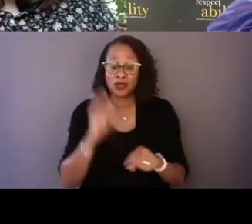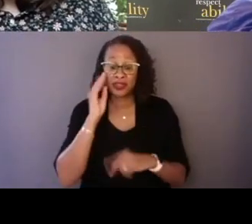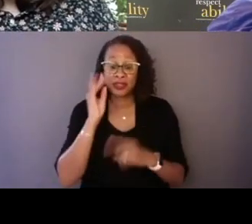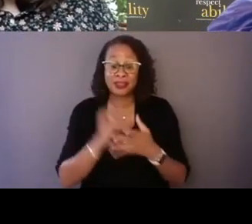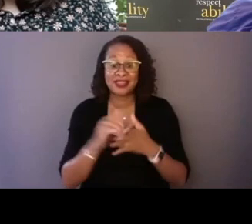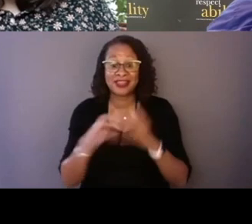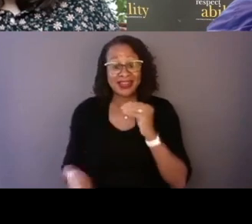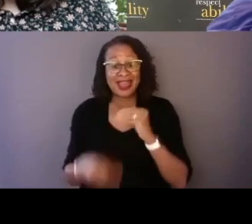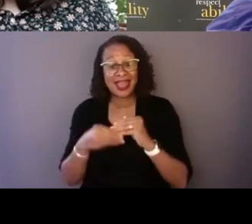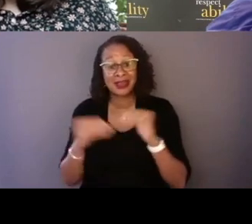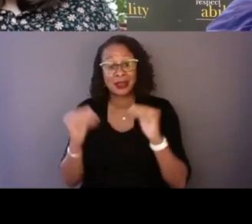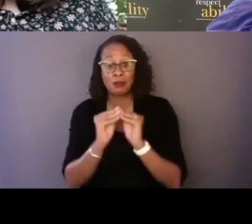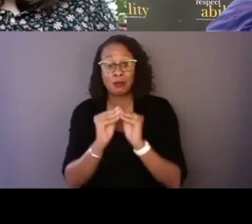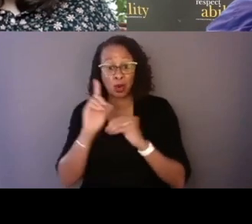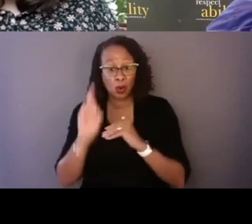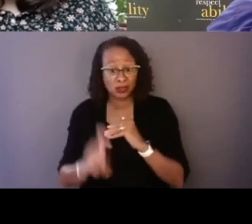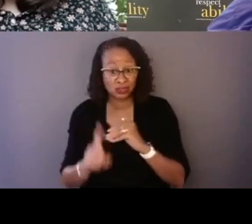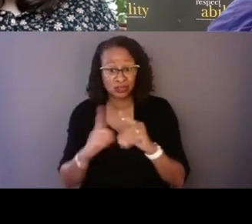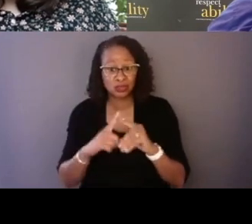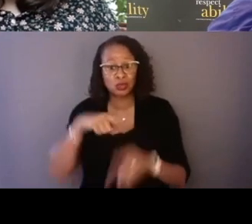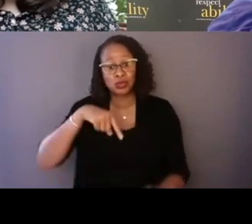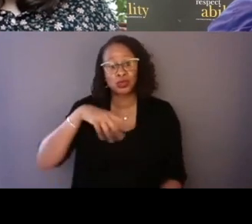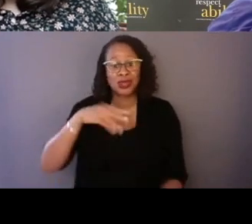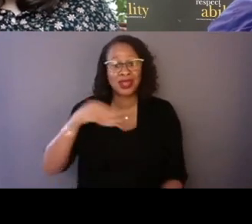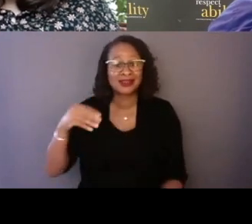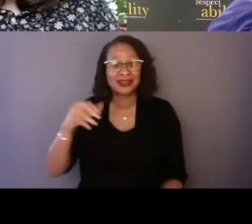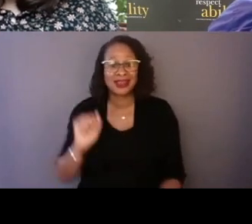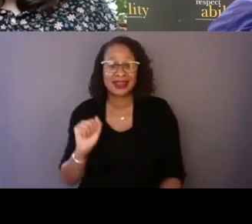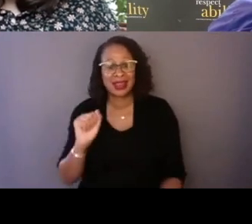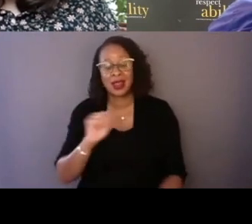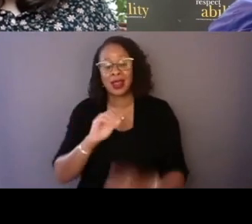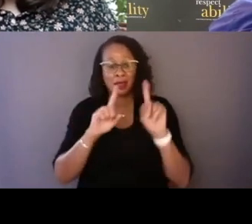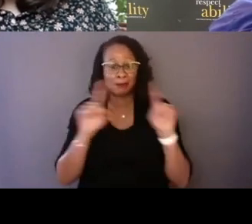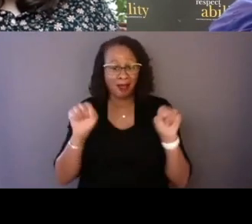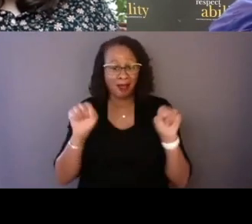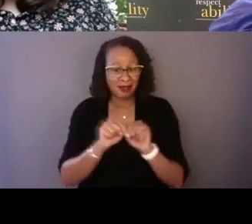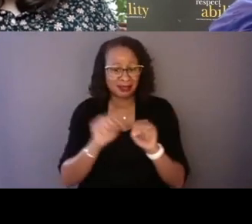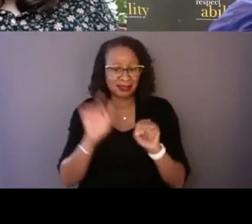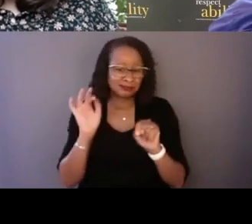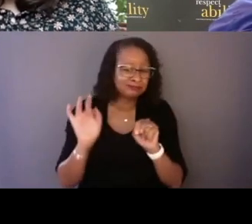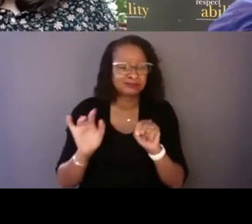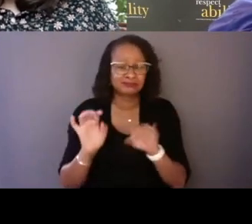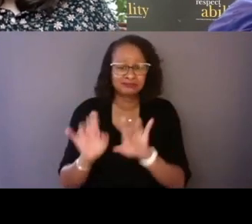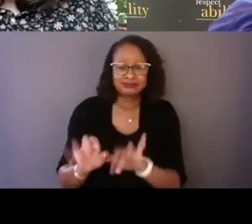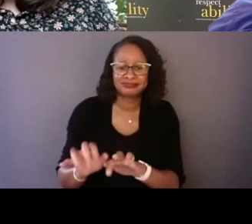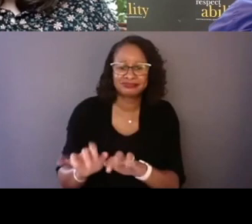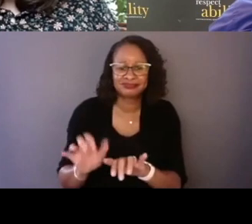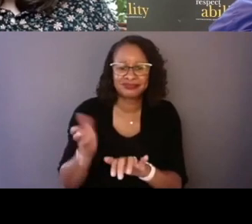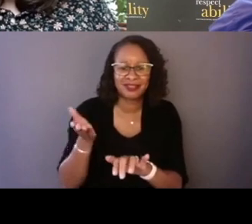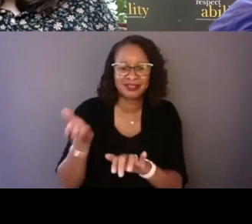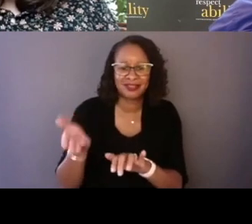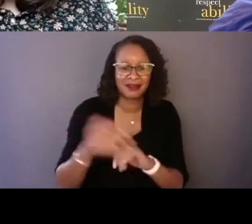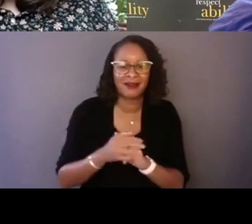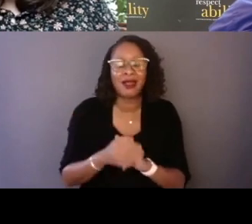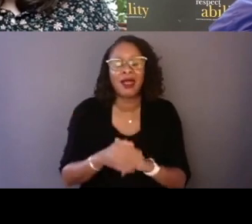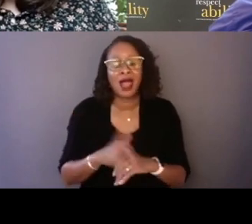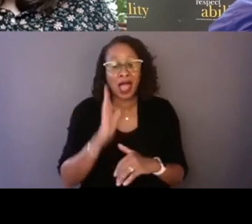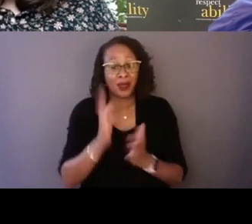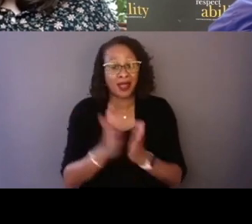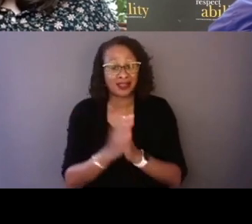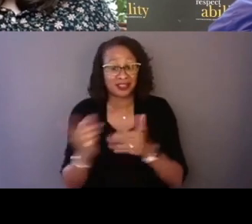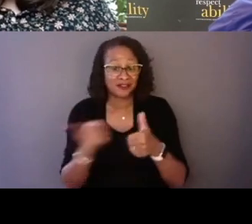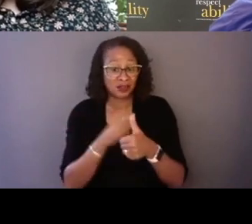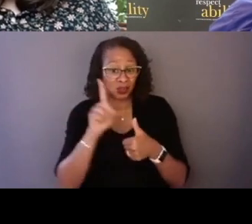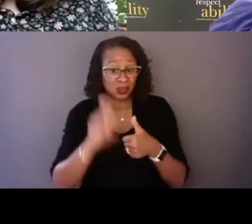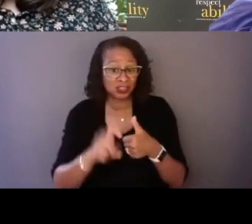question box, I will ask one sort of very relevant question that came in the question box, which